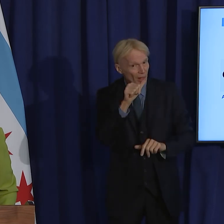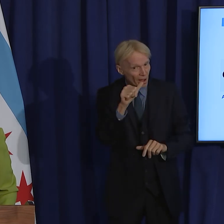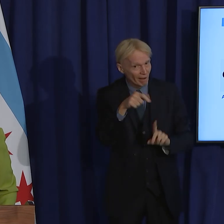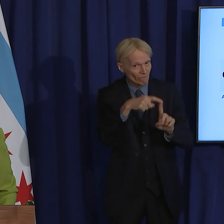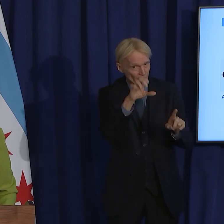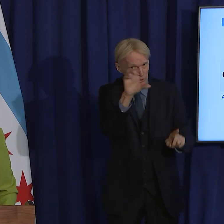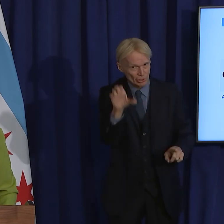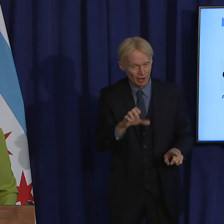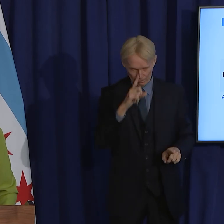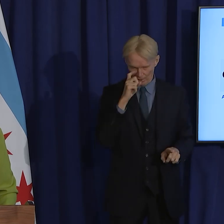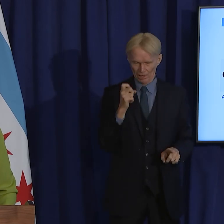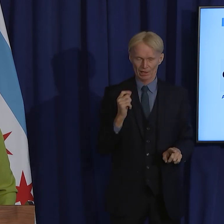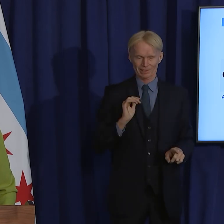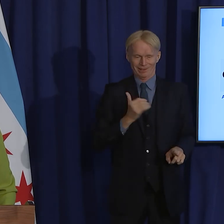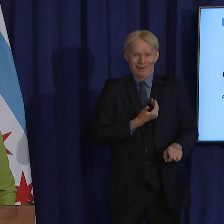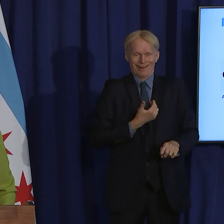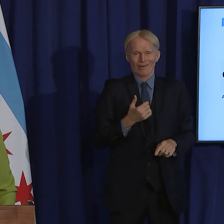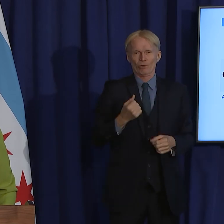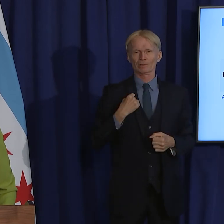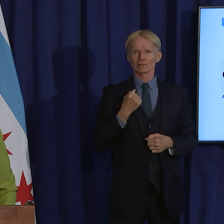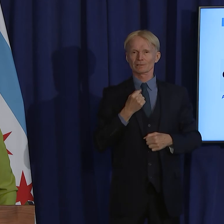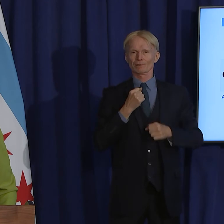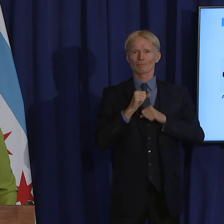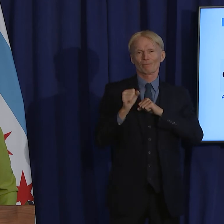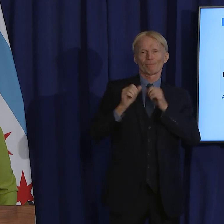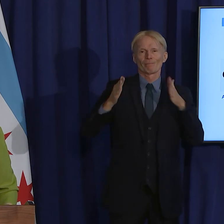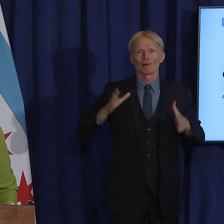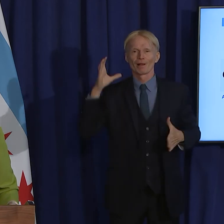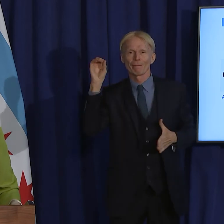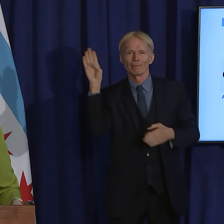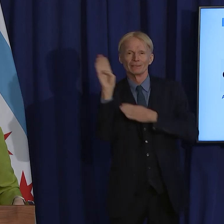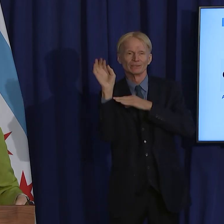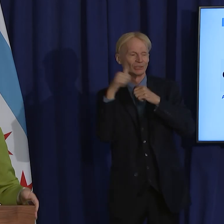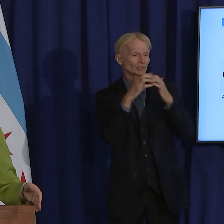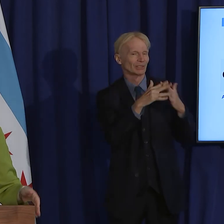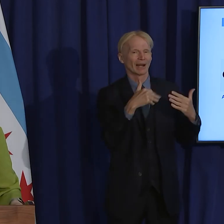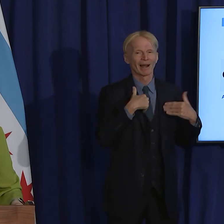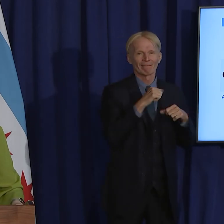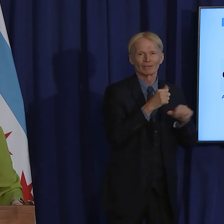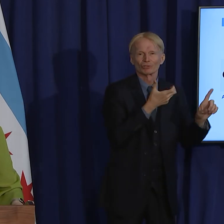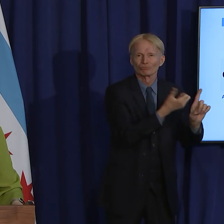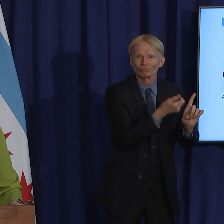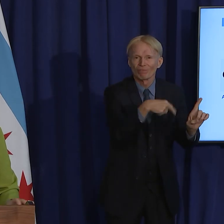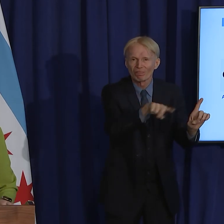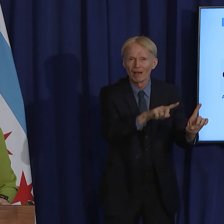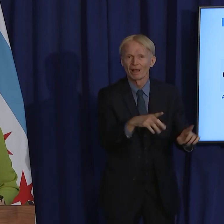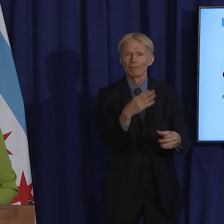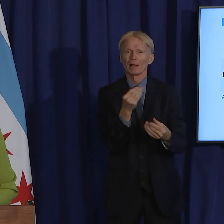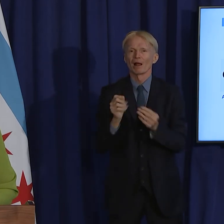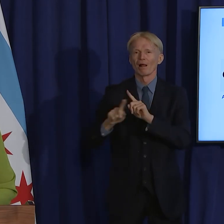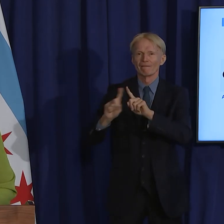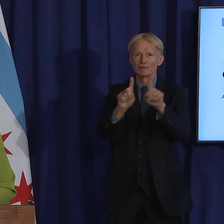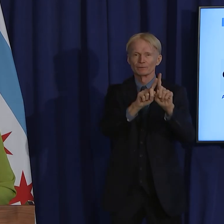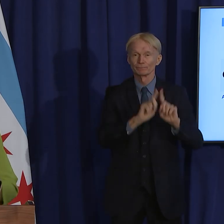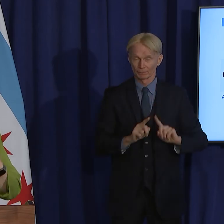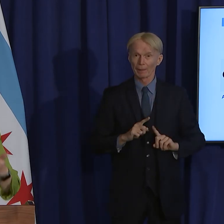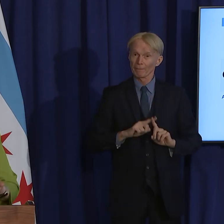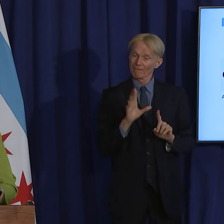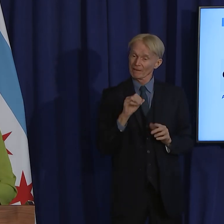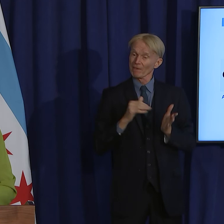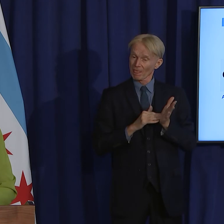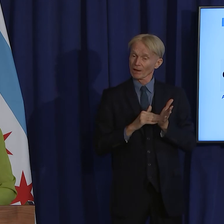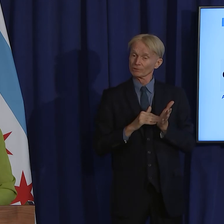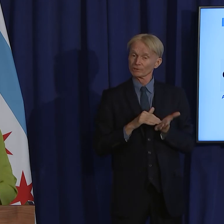because of our healthcare focused and employer focused work. So certainly, 50,000 doses helps. We had